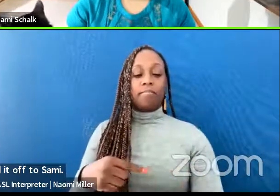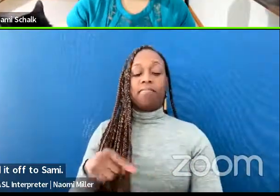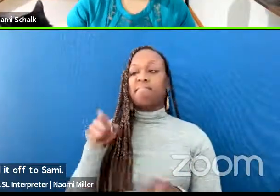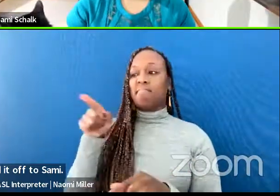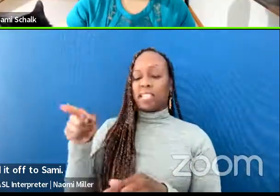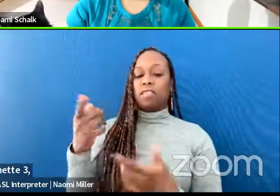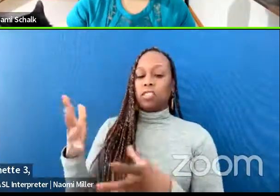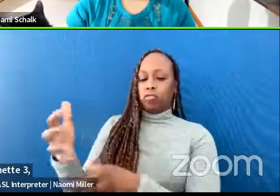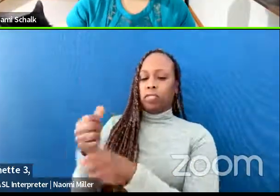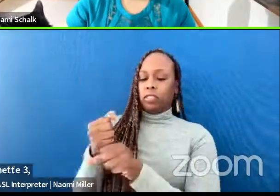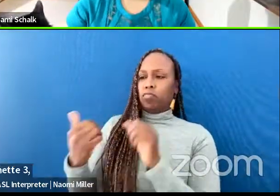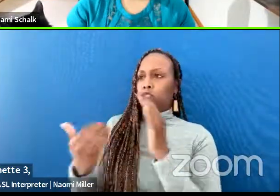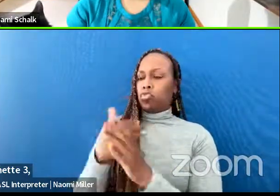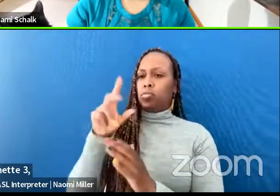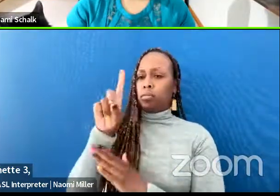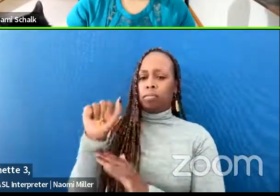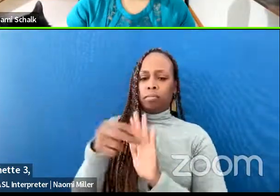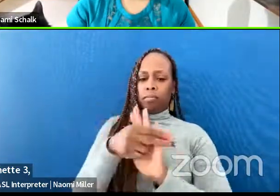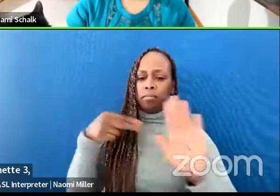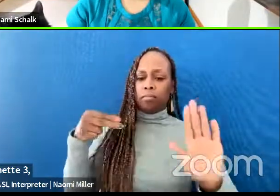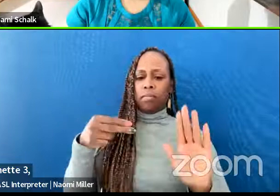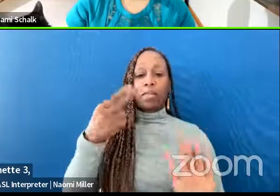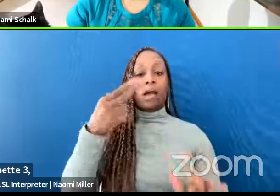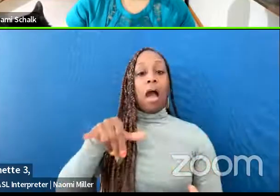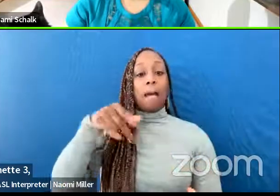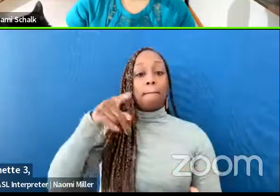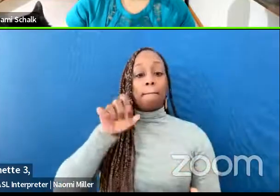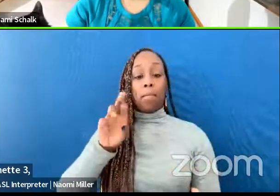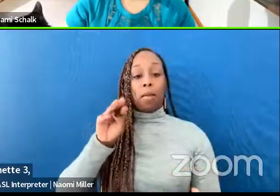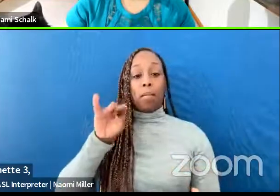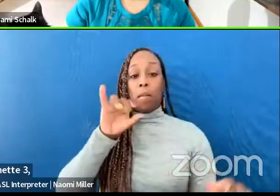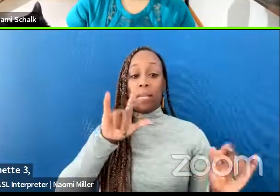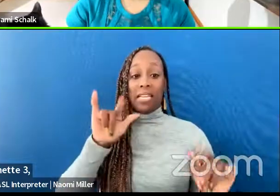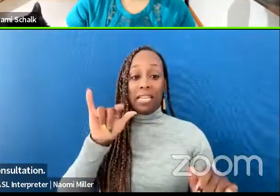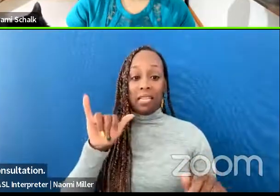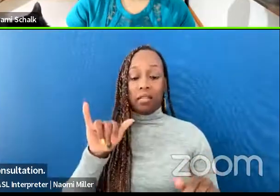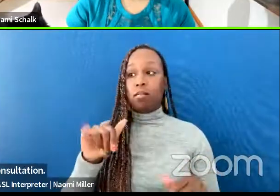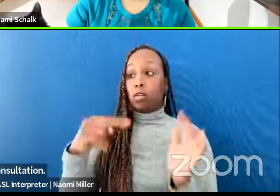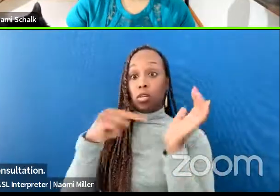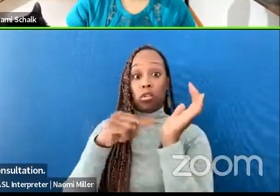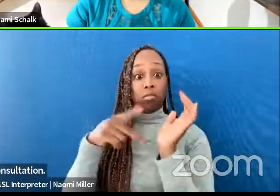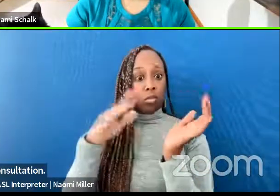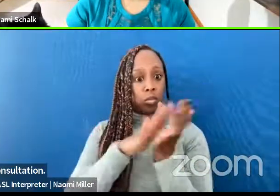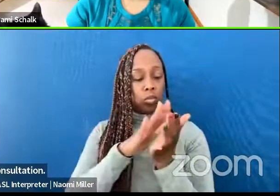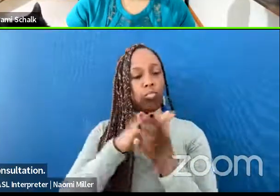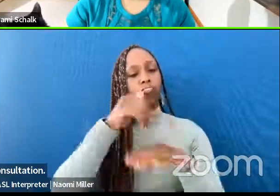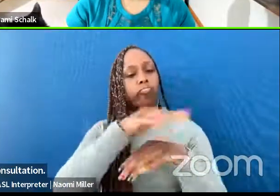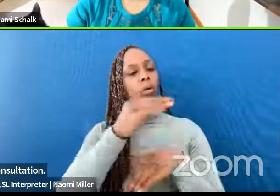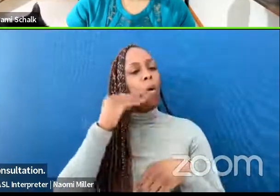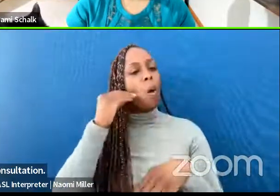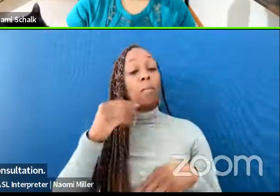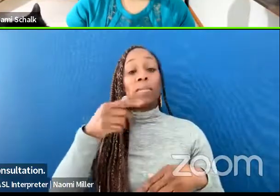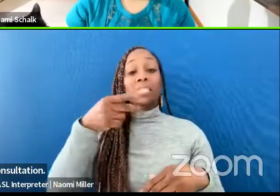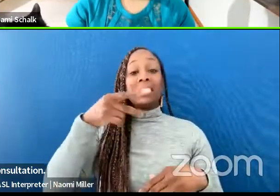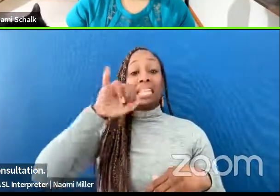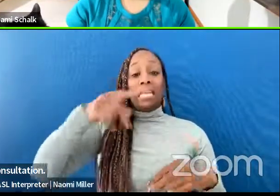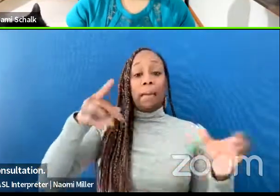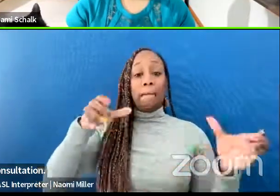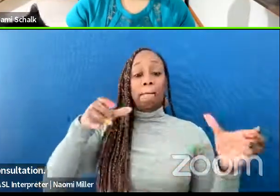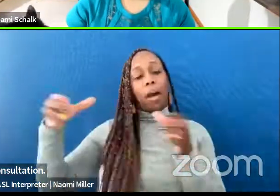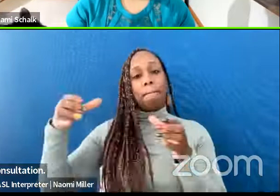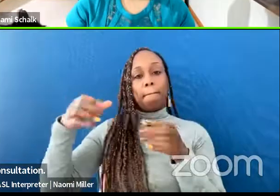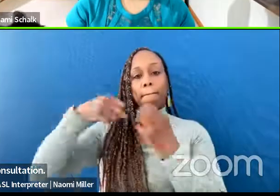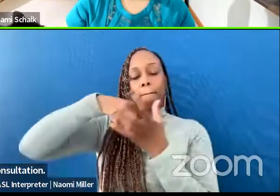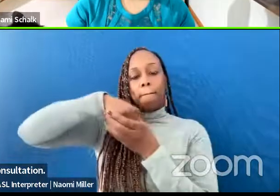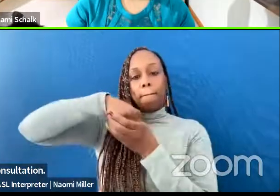disability diagnosis, hypermobility. The nurses at school send them home when his hip comes out of socket or calls